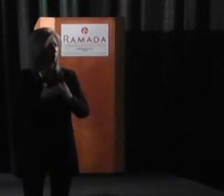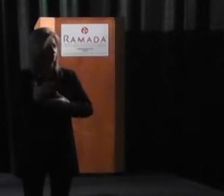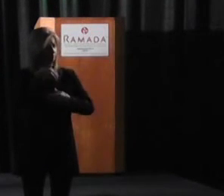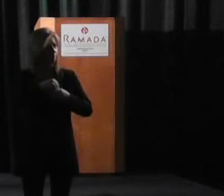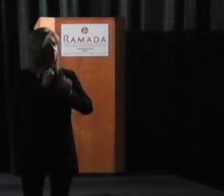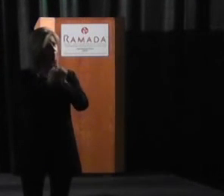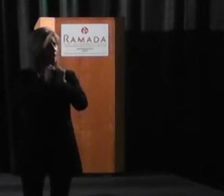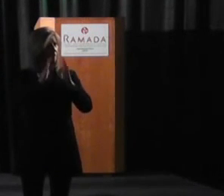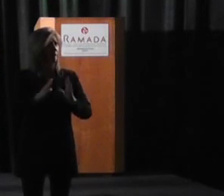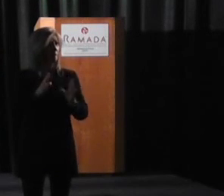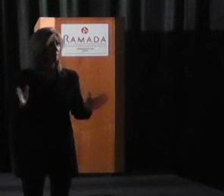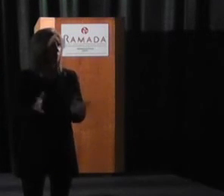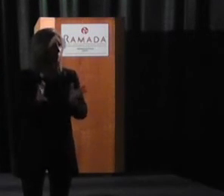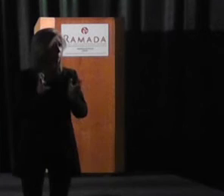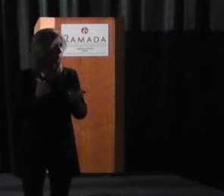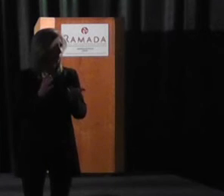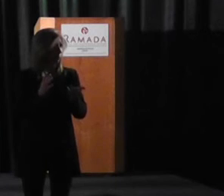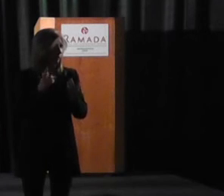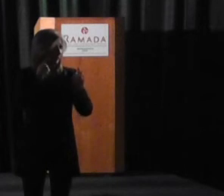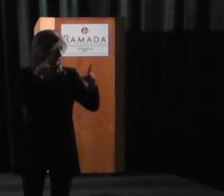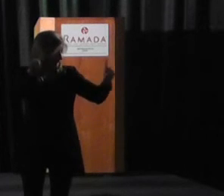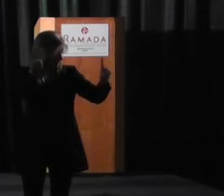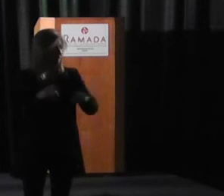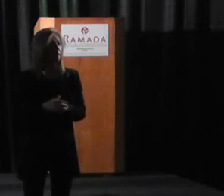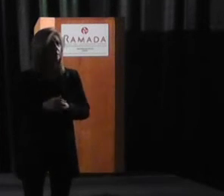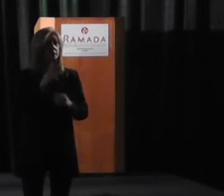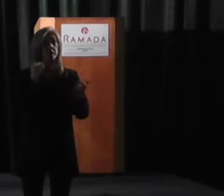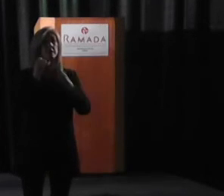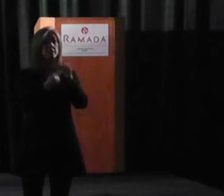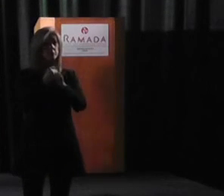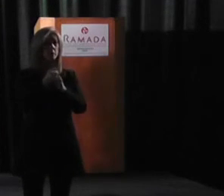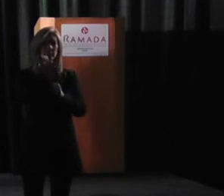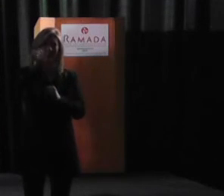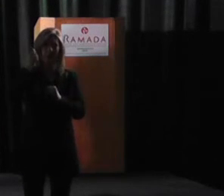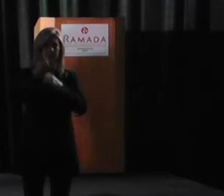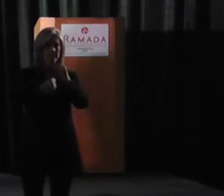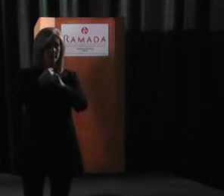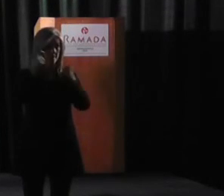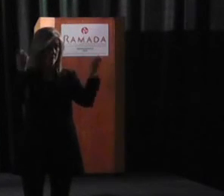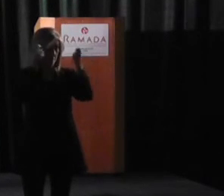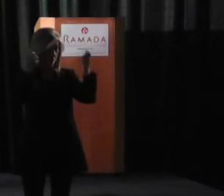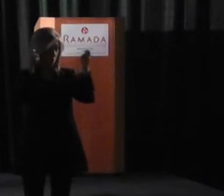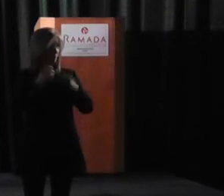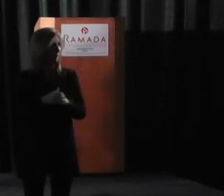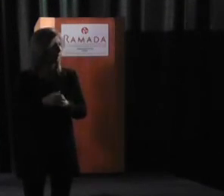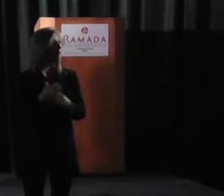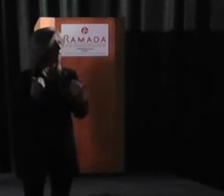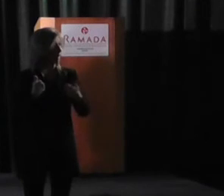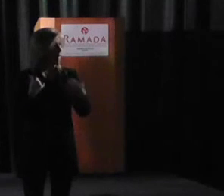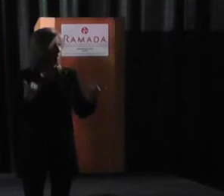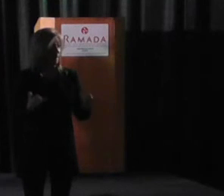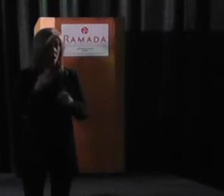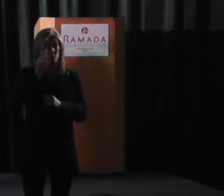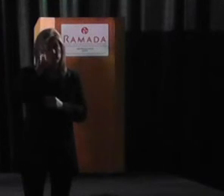adults. This year, we will be celebrating Free to Be Me's 10-year anniversary. We now can work with approximately 600